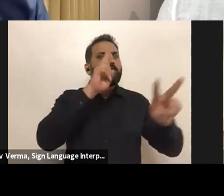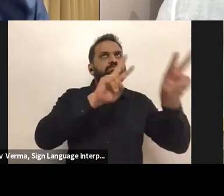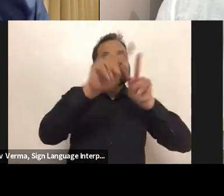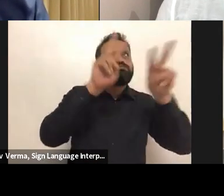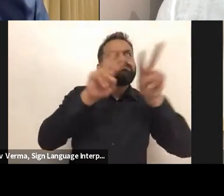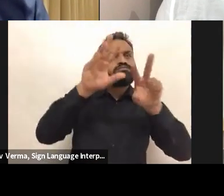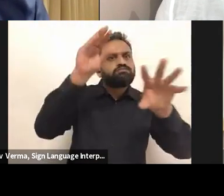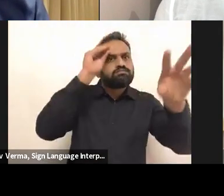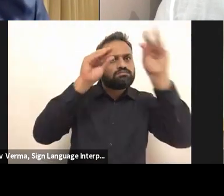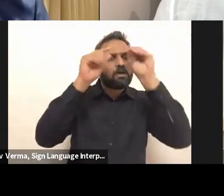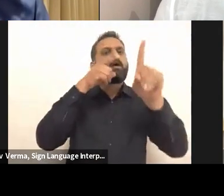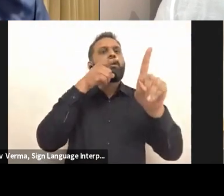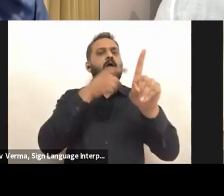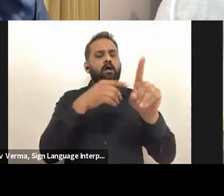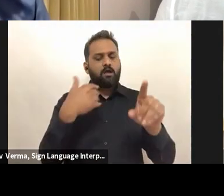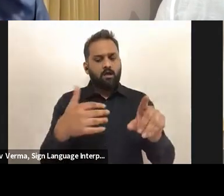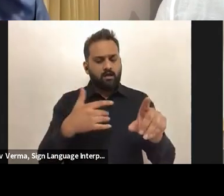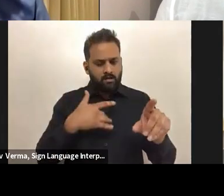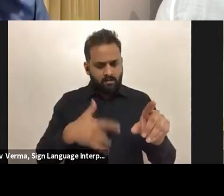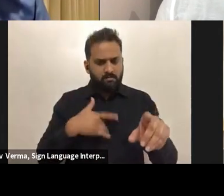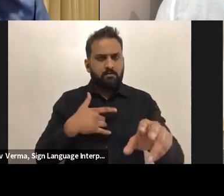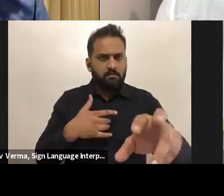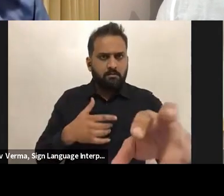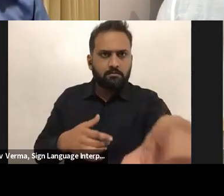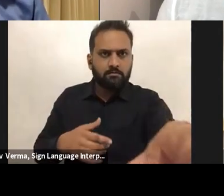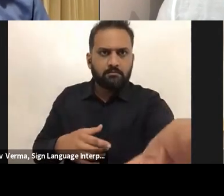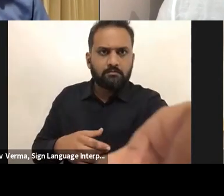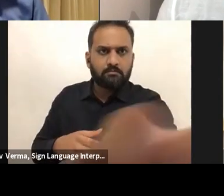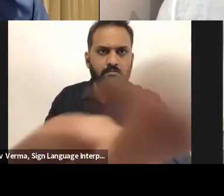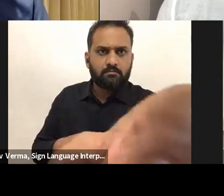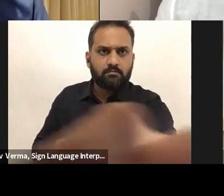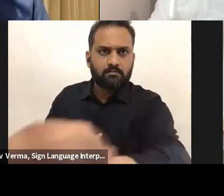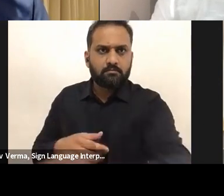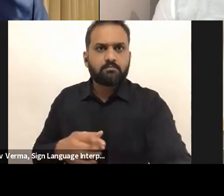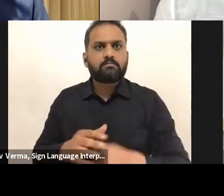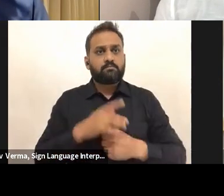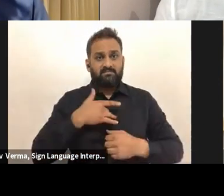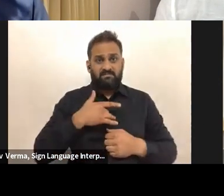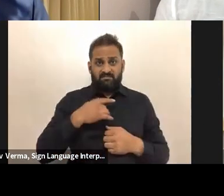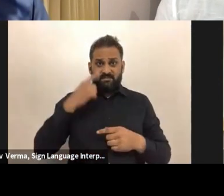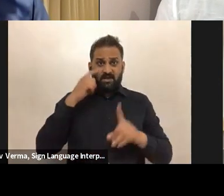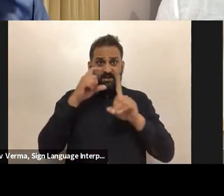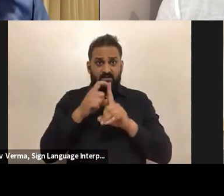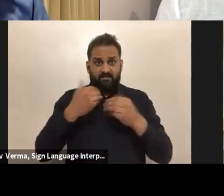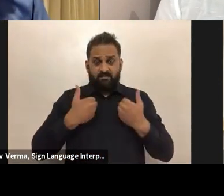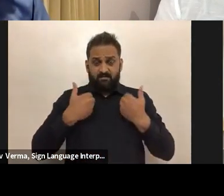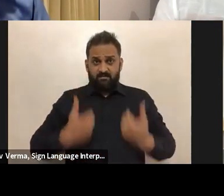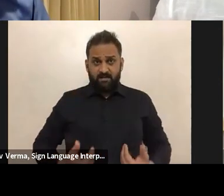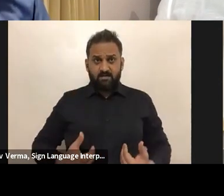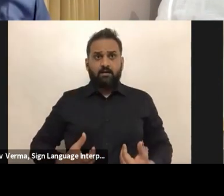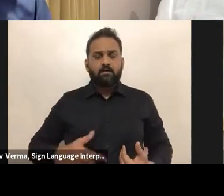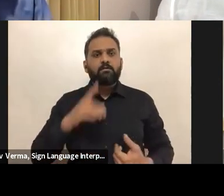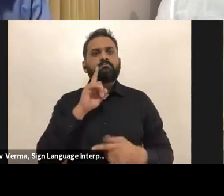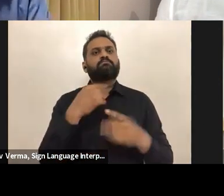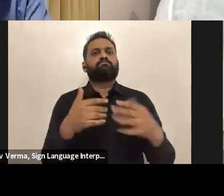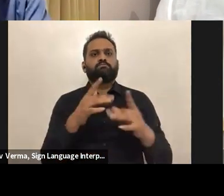to a world where I found that my identity is just one part of me, and there's so much more to me